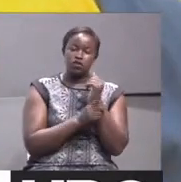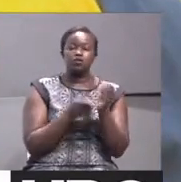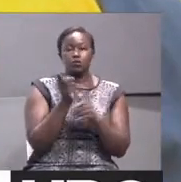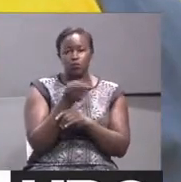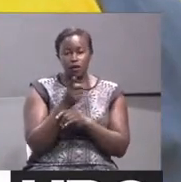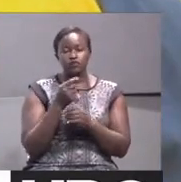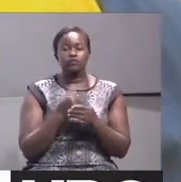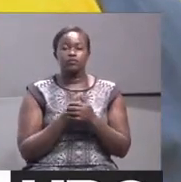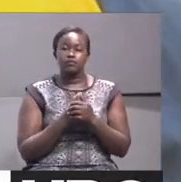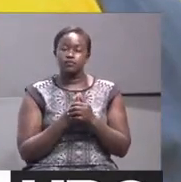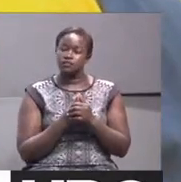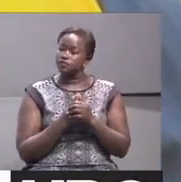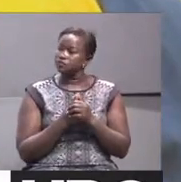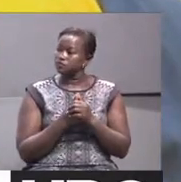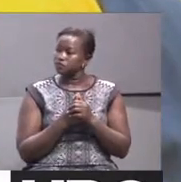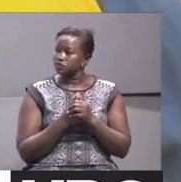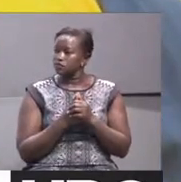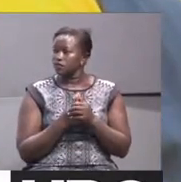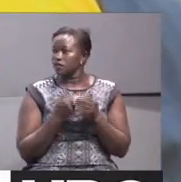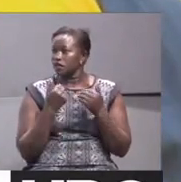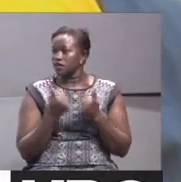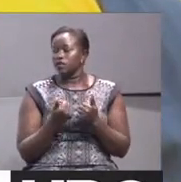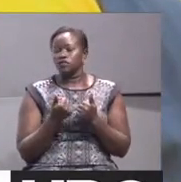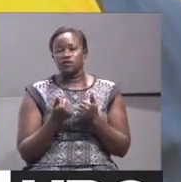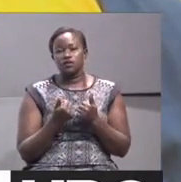why we failed the elections,